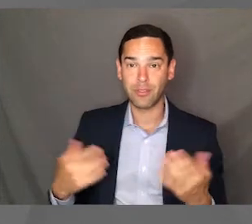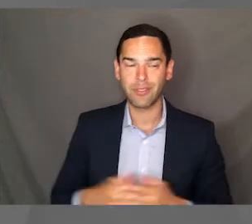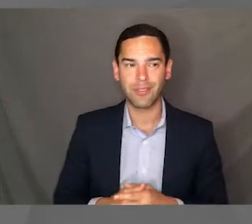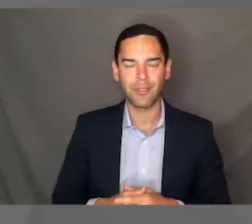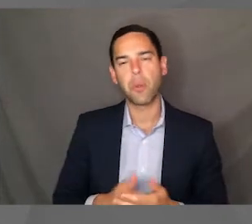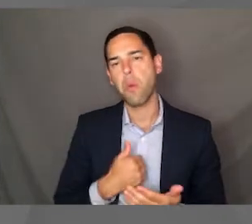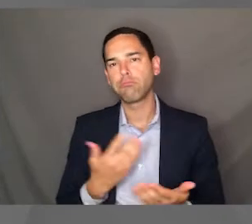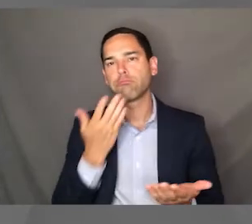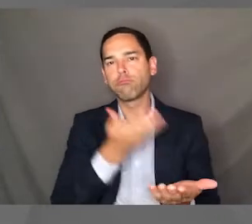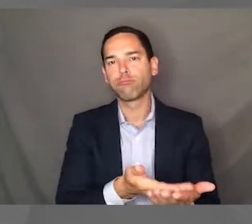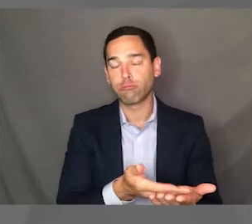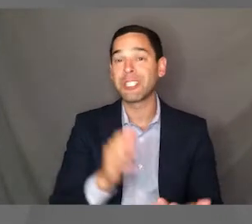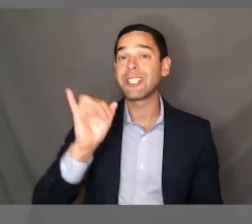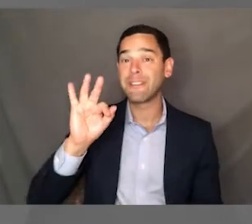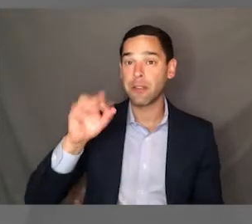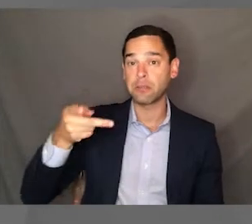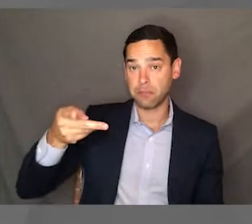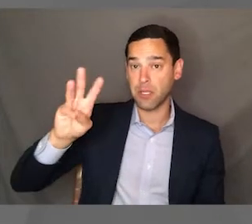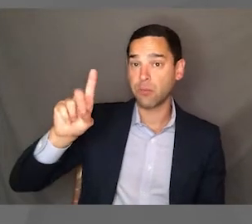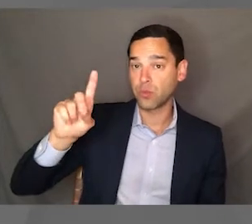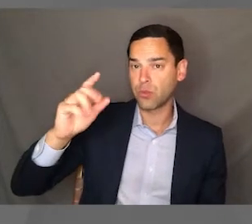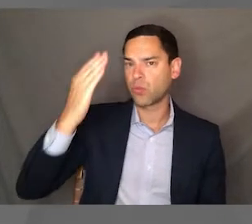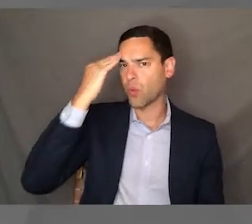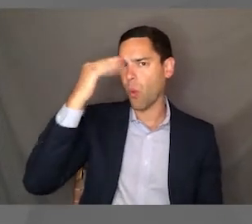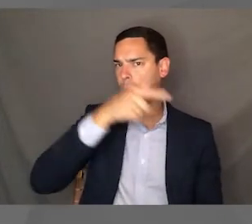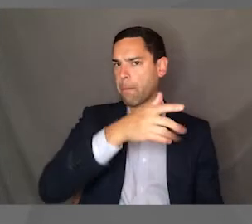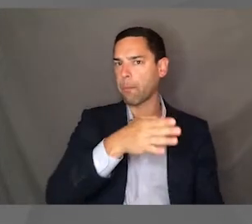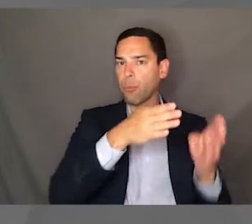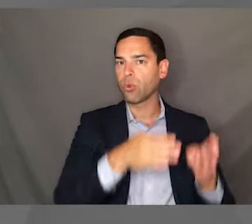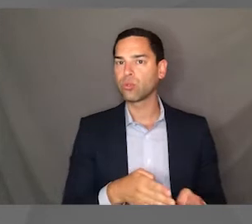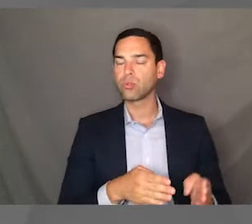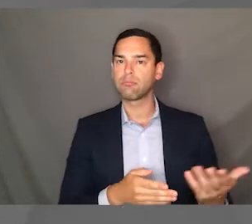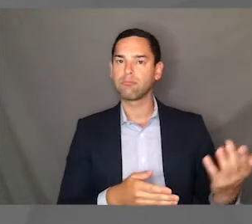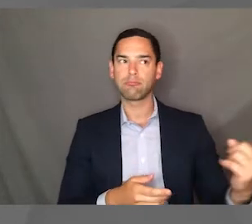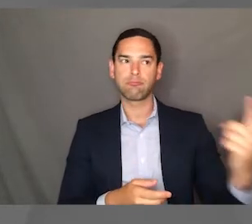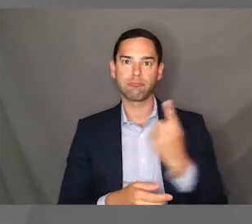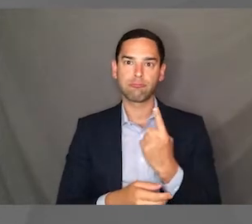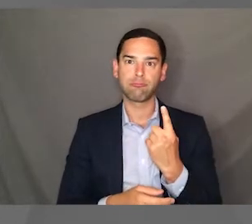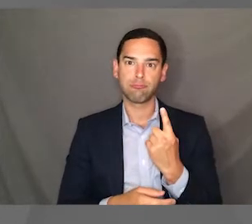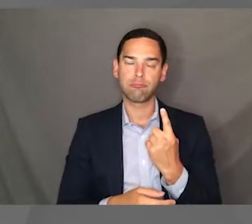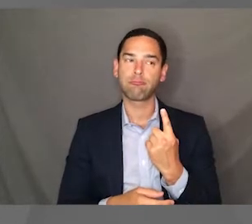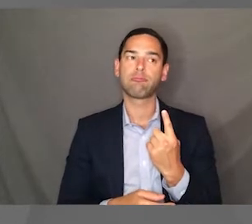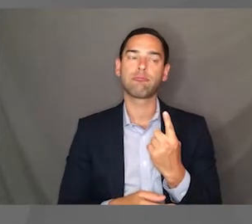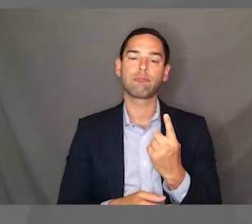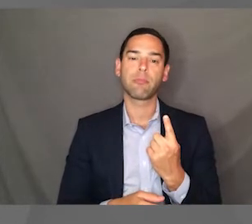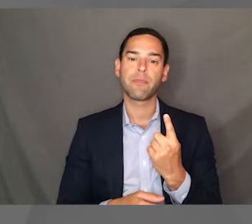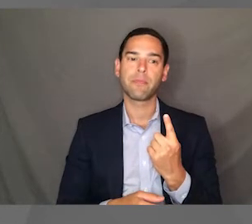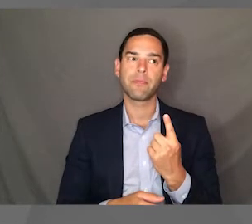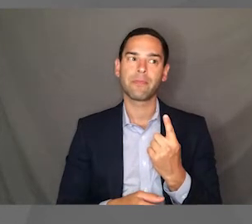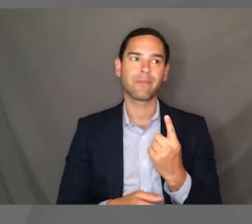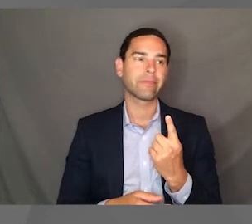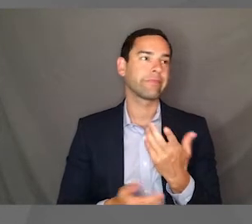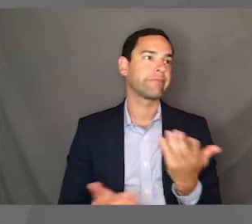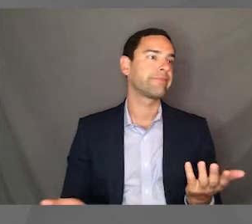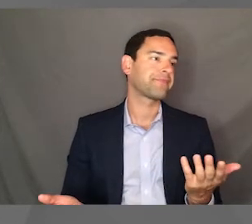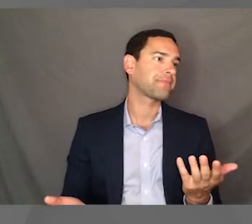people with disabilities know that the person that's that's a cost for them. They may not